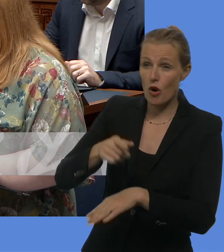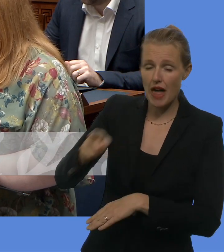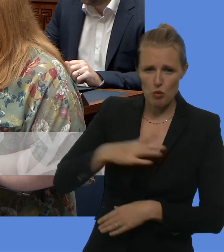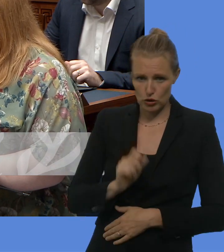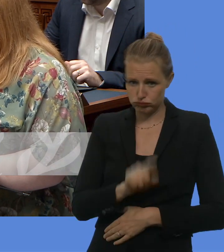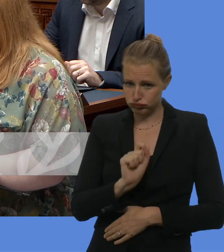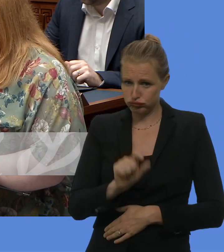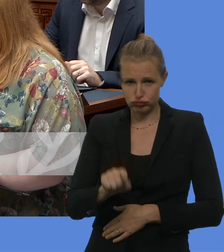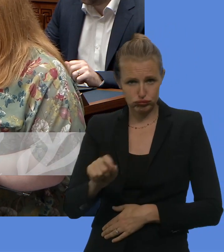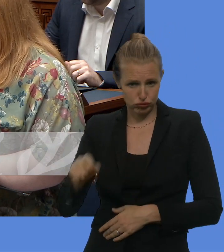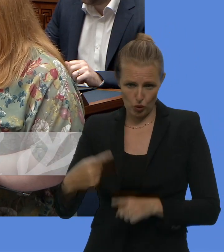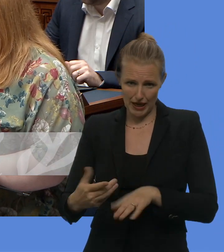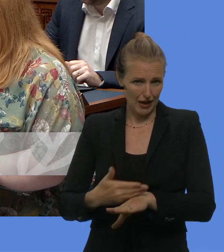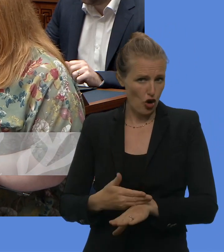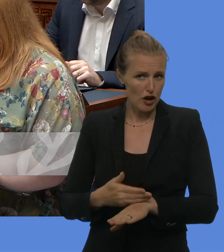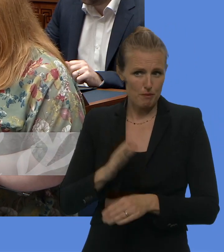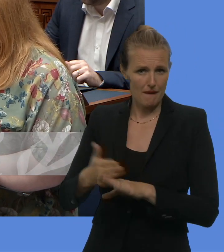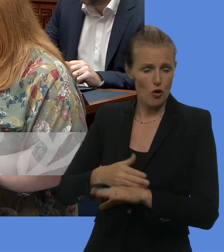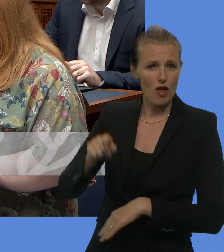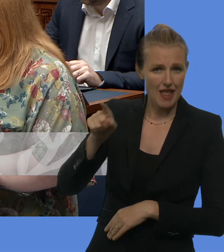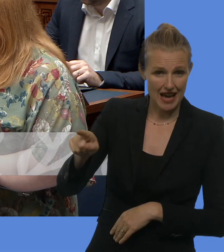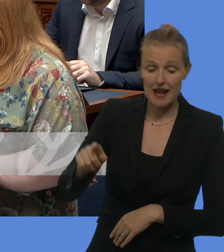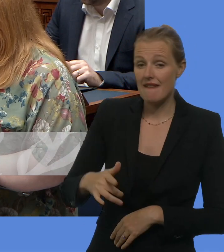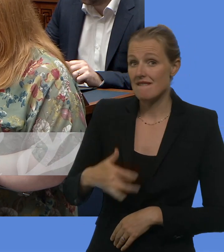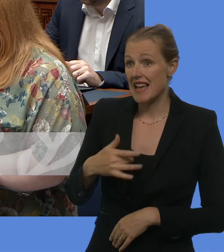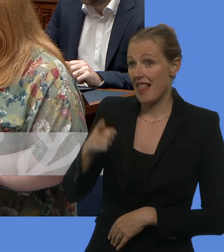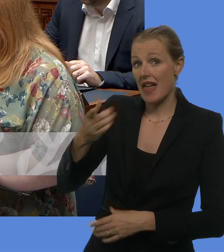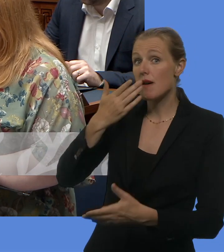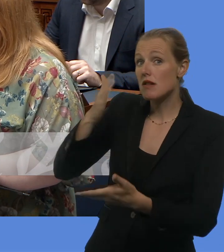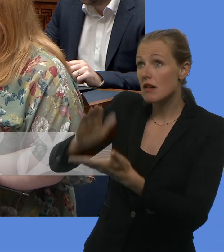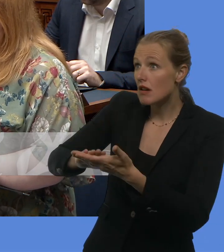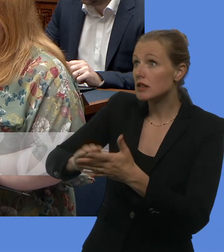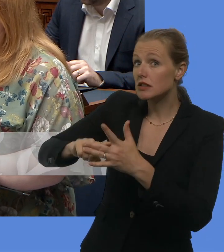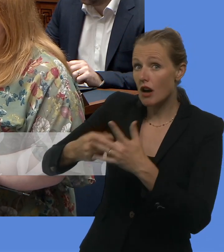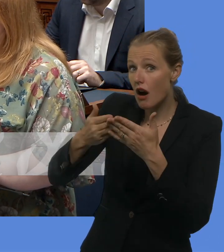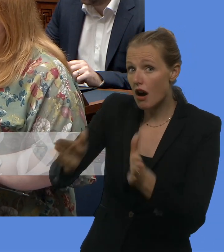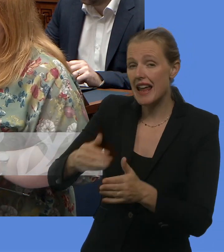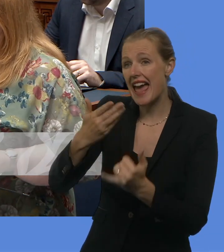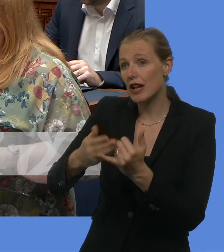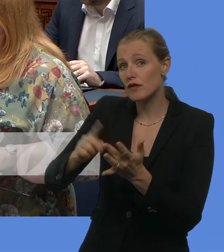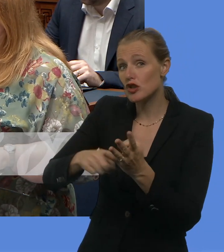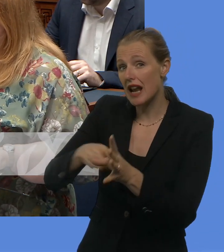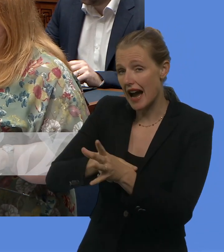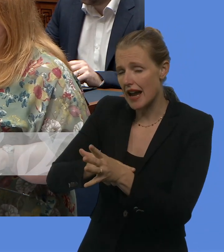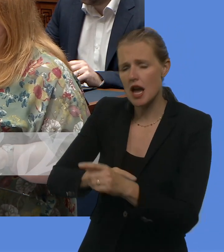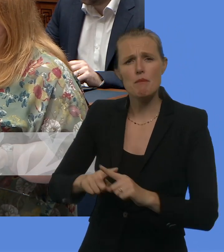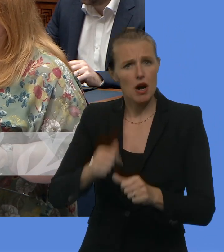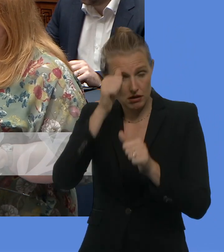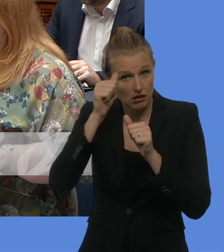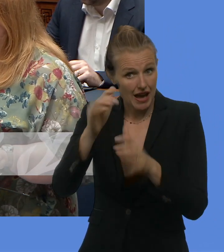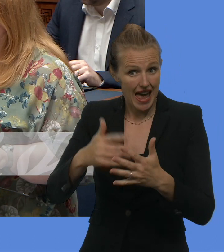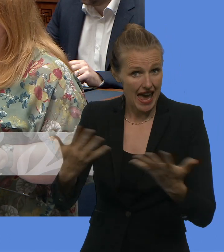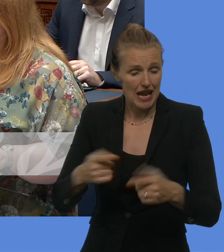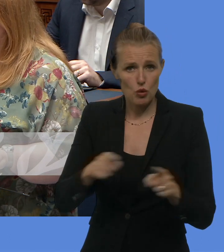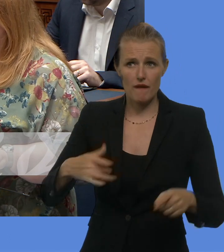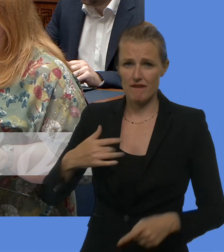we understand from the Department for Business and Trade is provisionally scheduled for the end of July. However, if anyone believes that they have the right